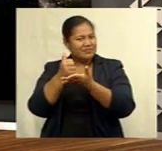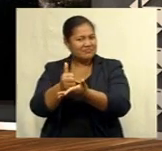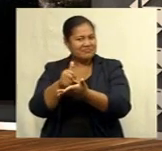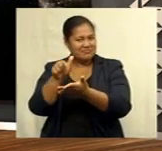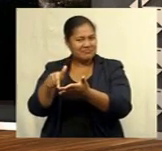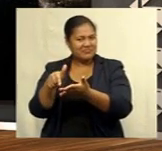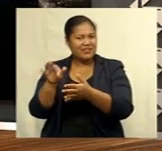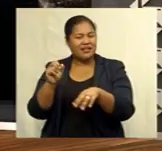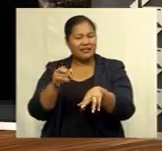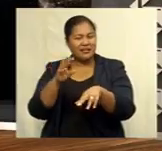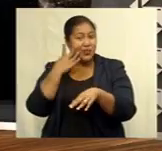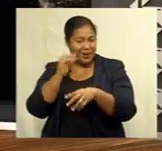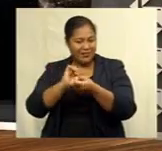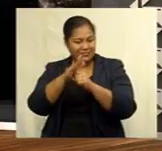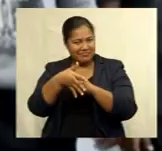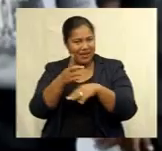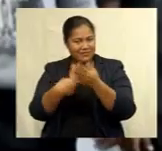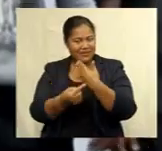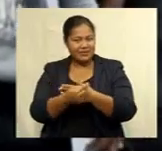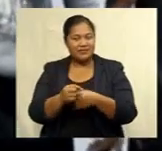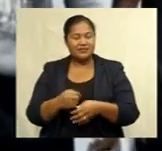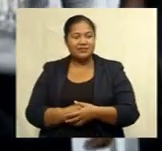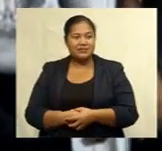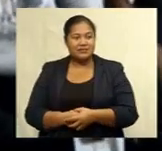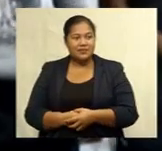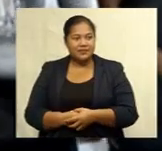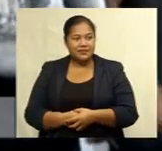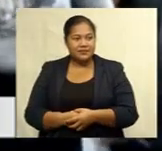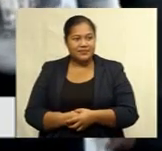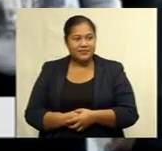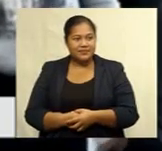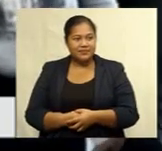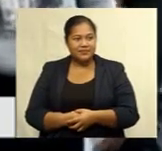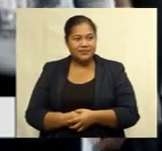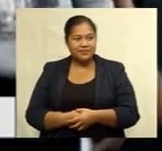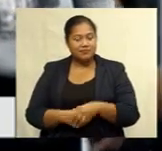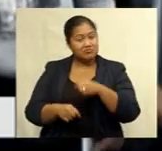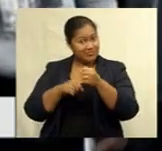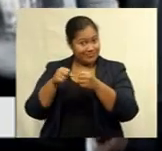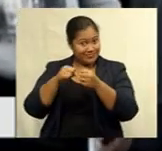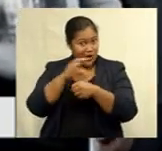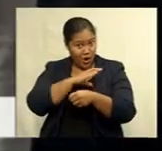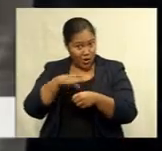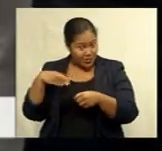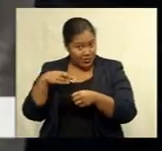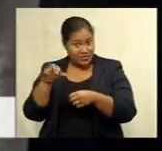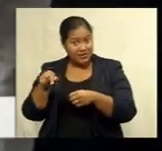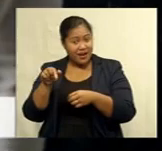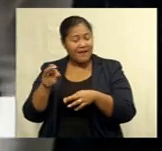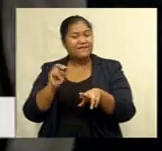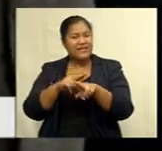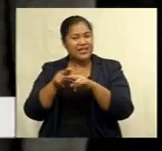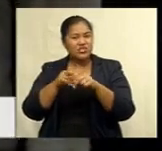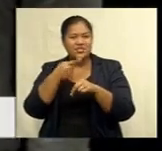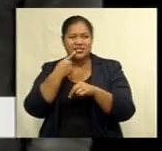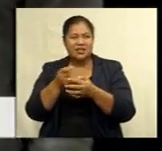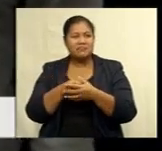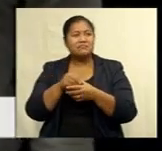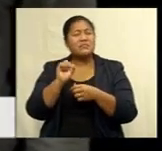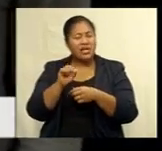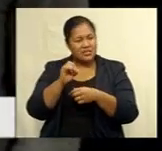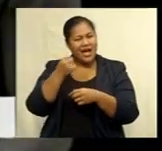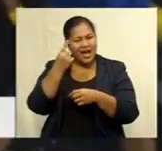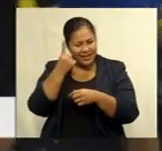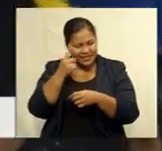pandemic. Karlaini Tavi reports. The Boxing Commission of Fiji says while they understand the